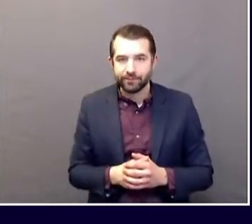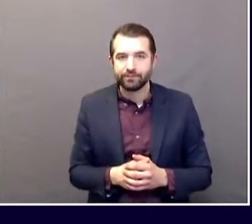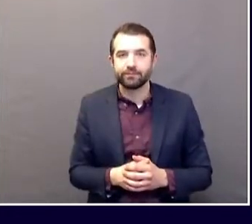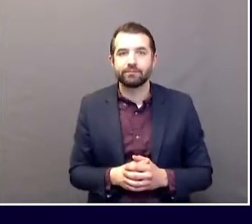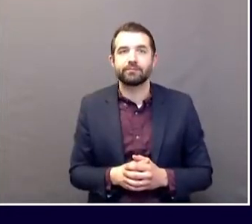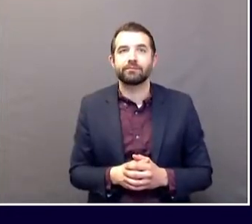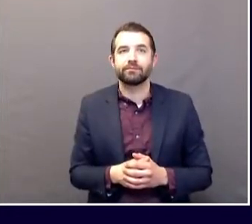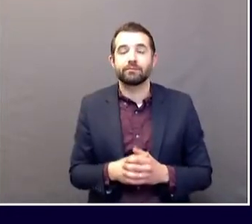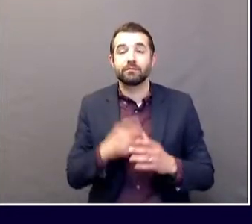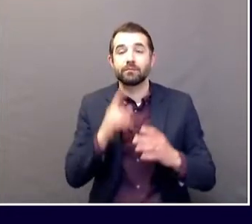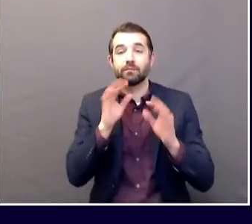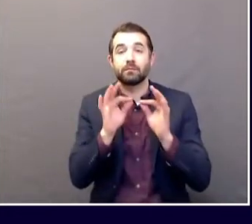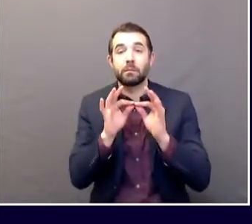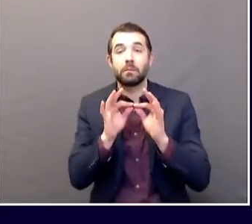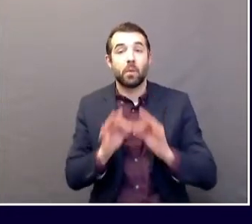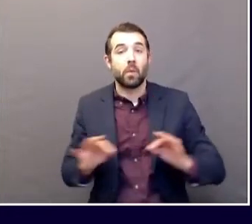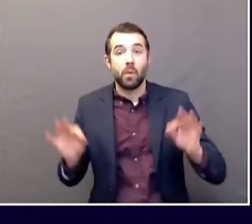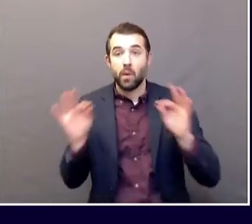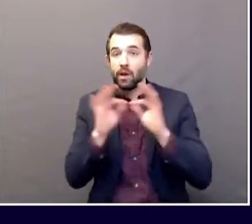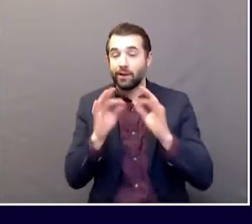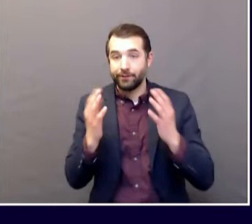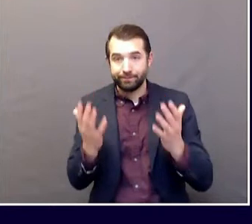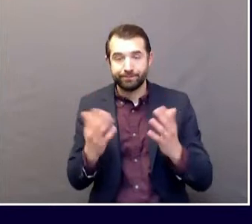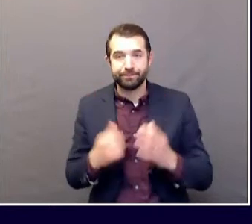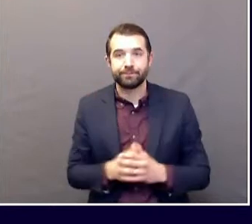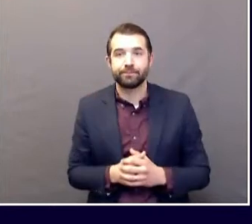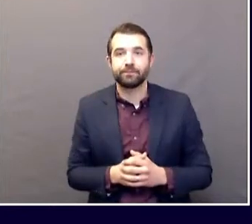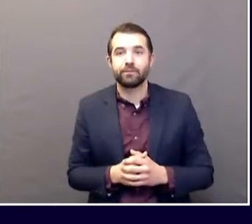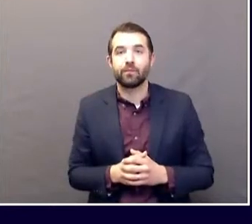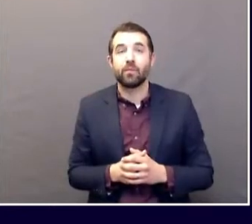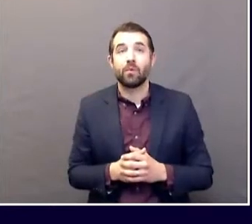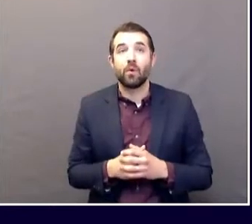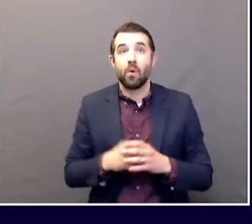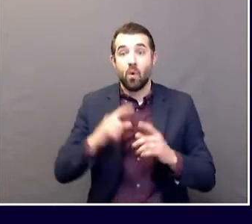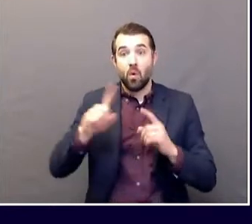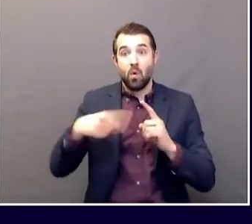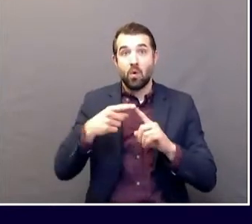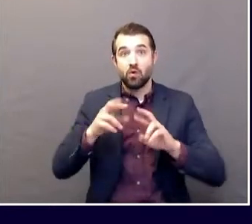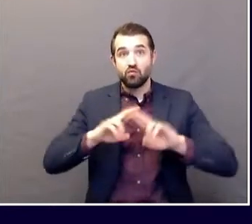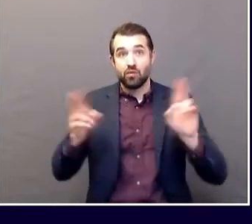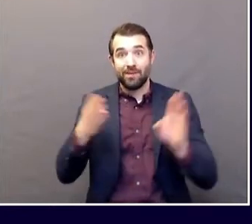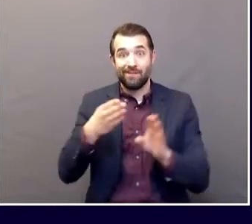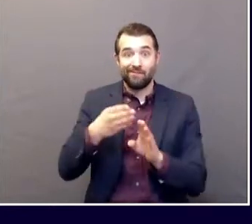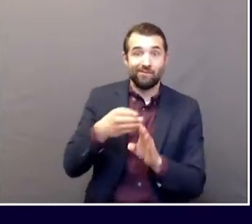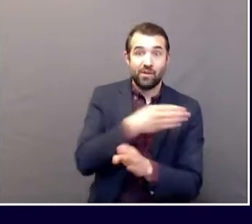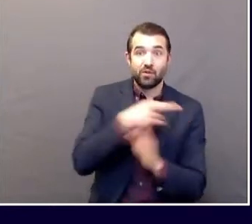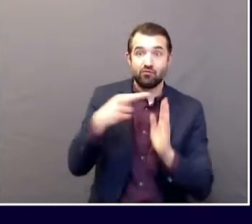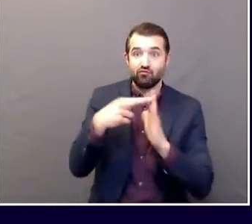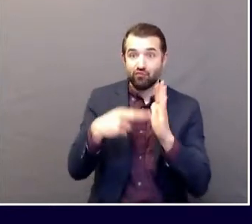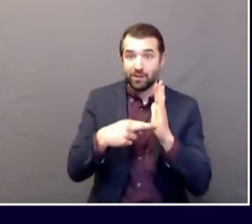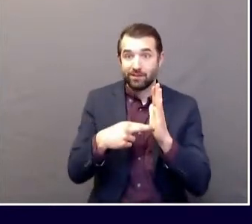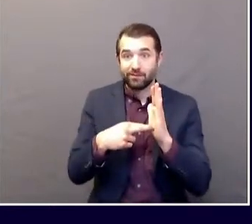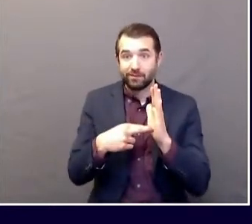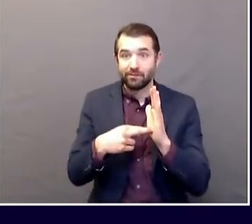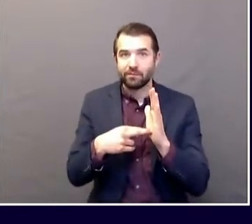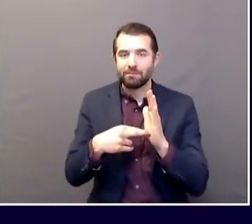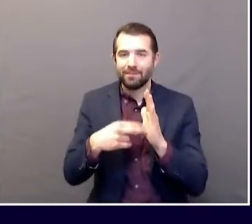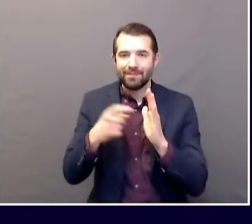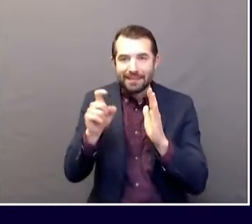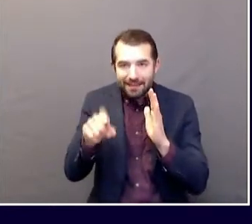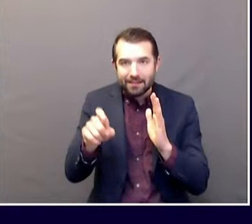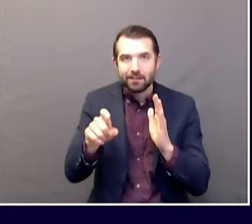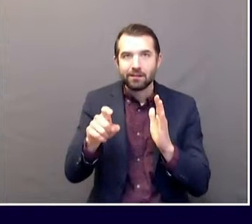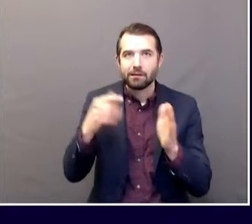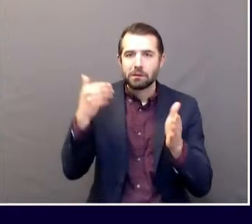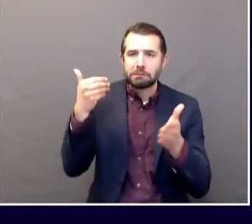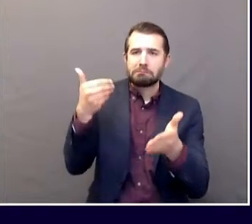sure that when we are opening up things like pre-registration, that they are coupled in somewhat relatively close time with